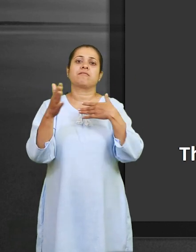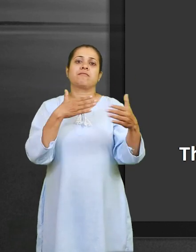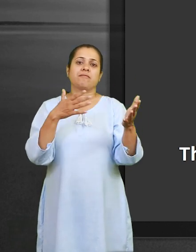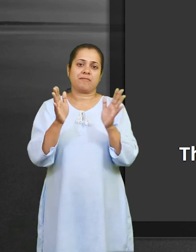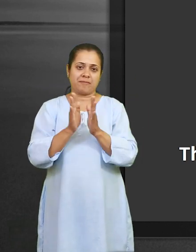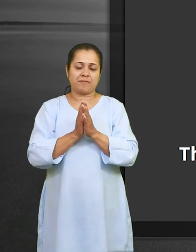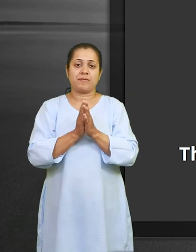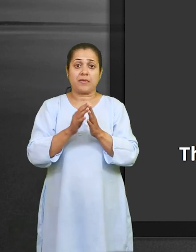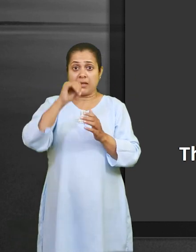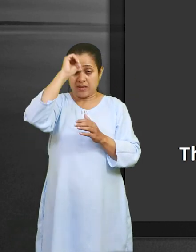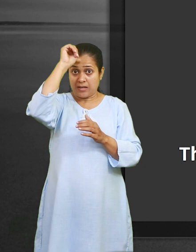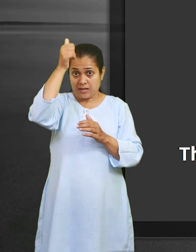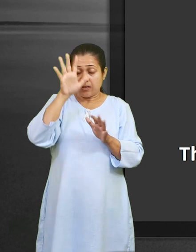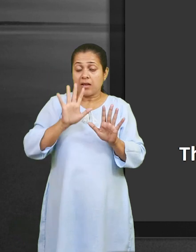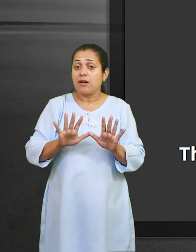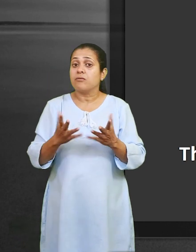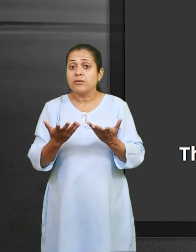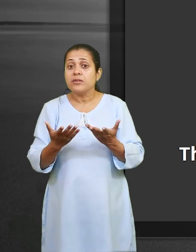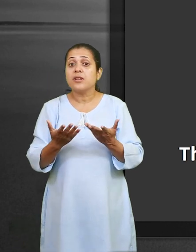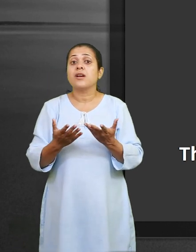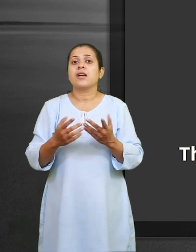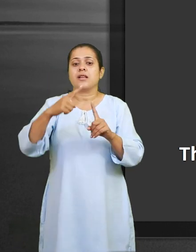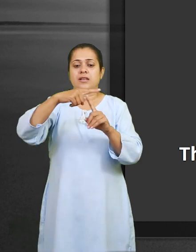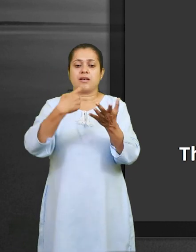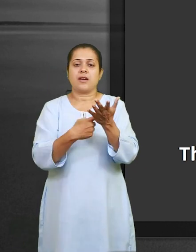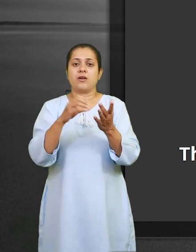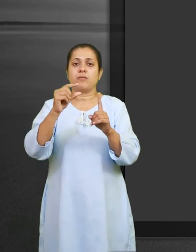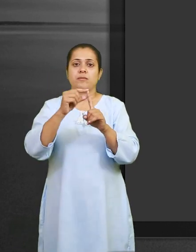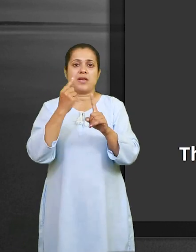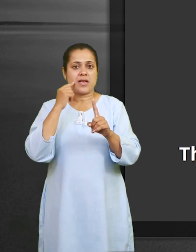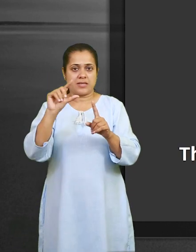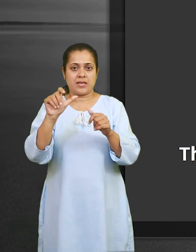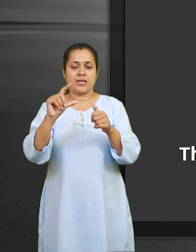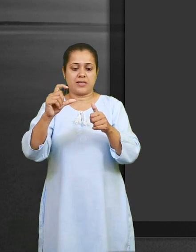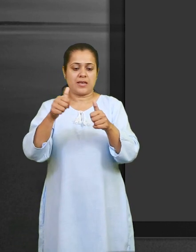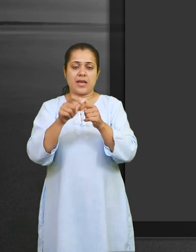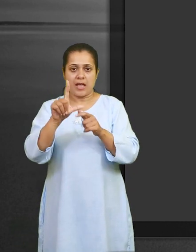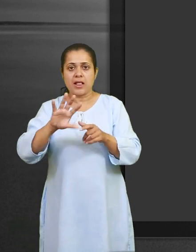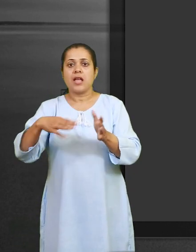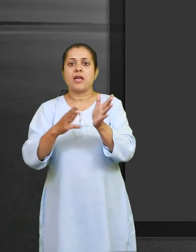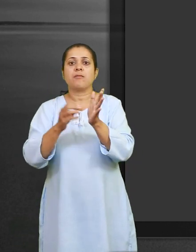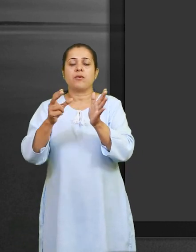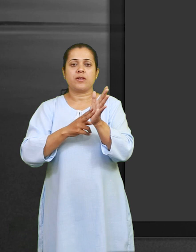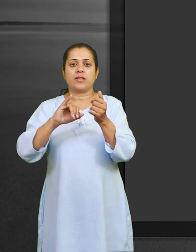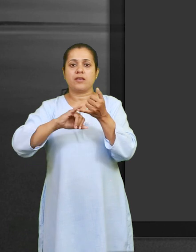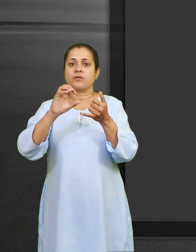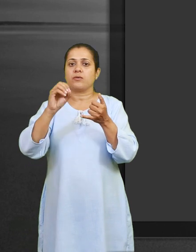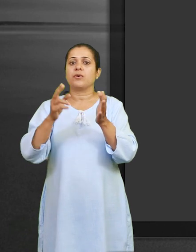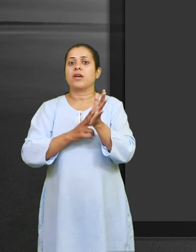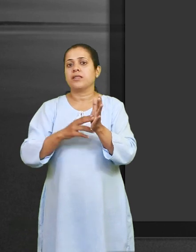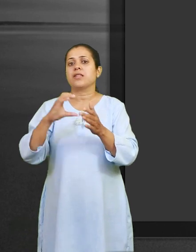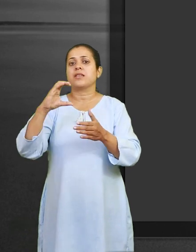And India typically has tropical monsoon climate. So we